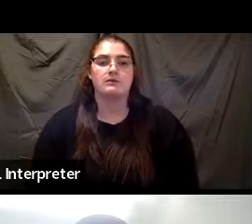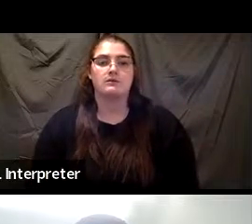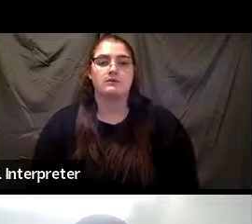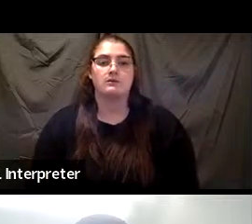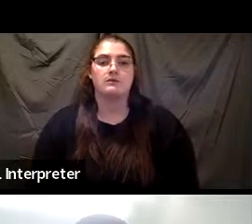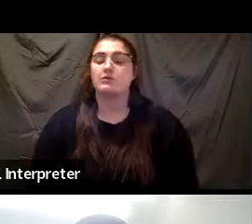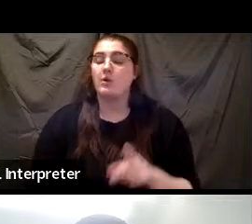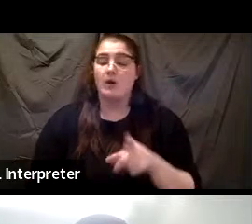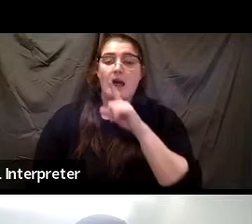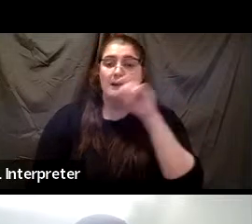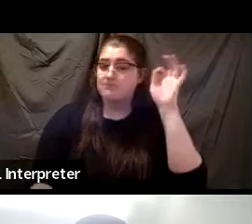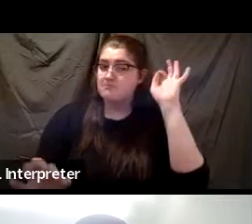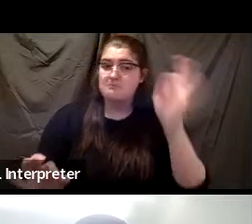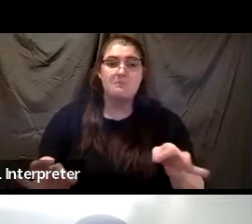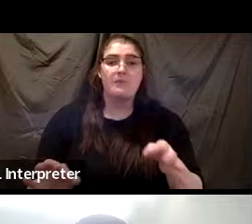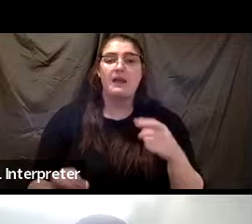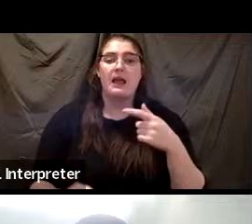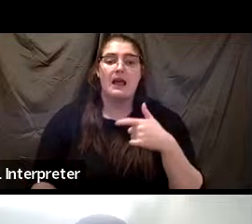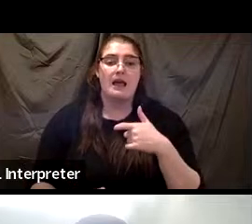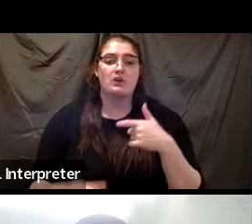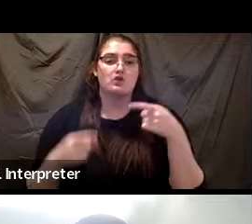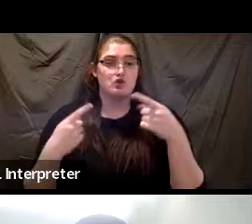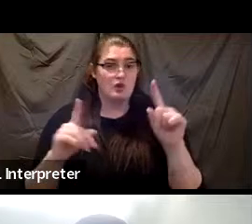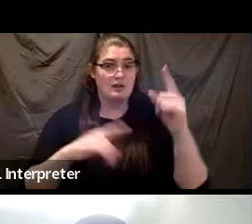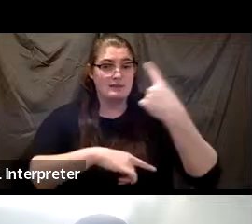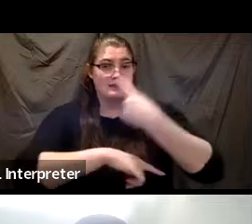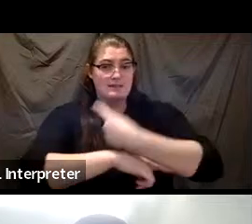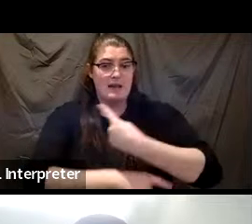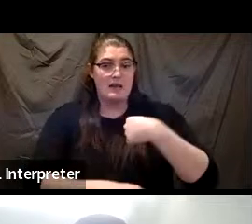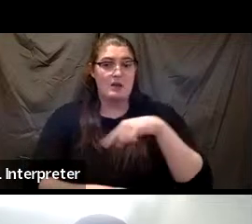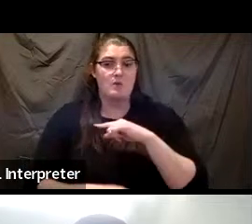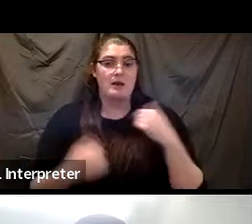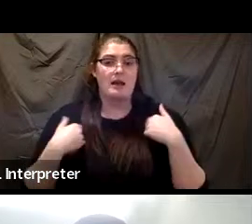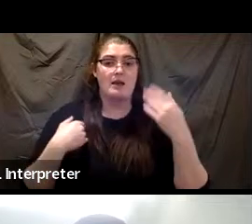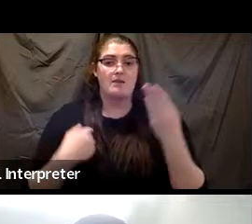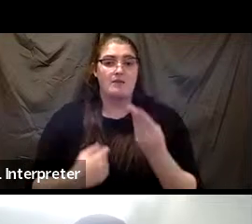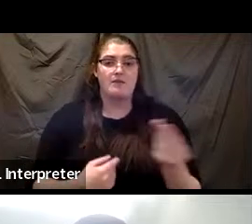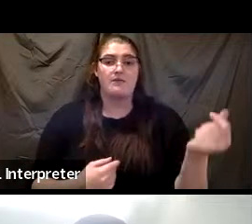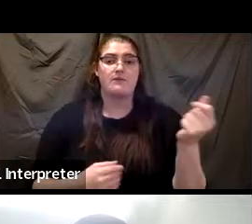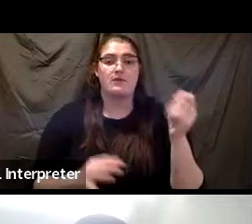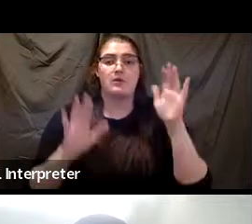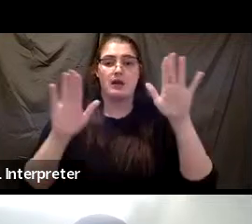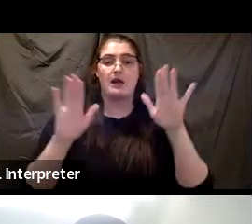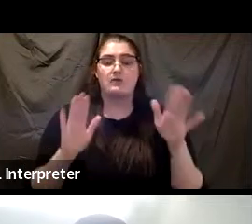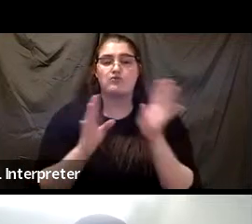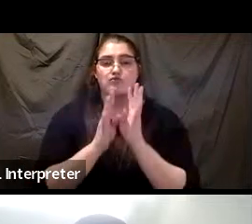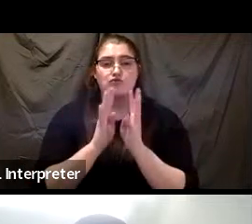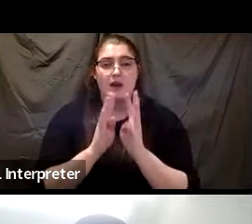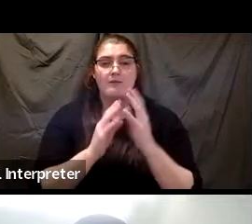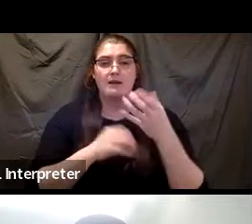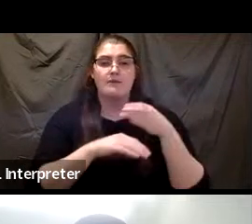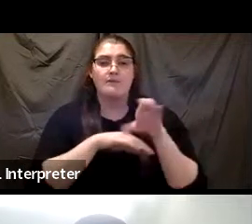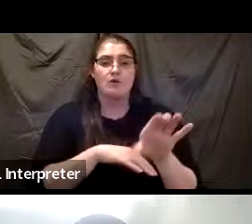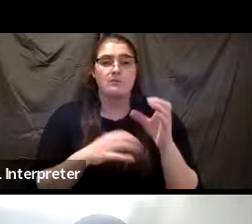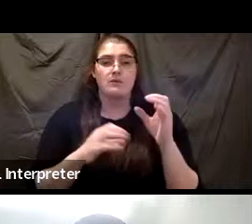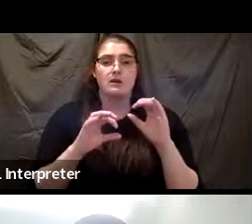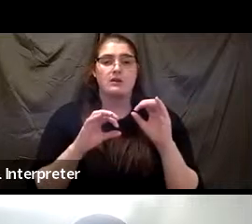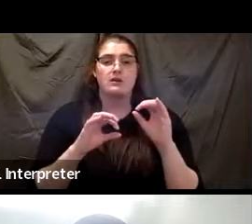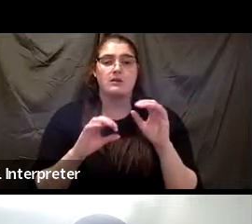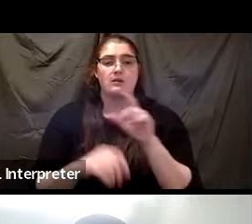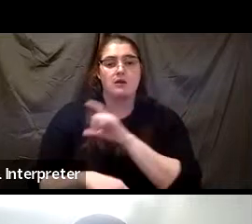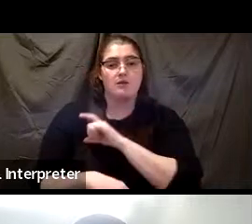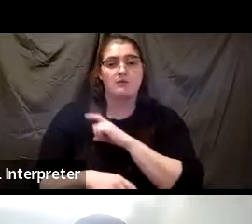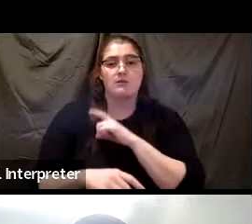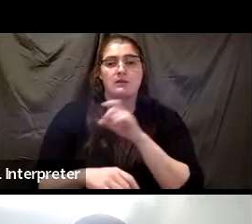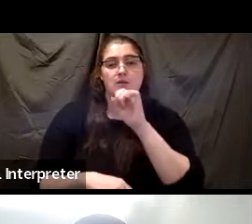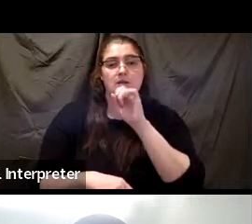No, absolutely. I can have definitely during the day. We have a couple of excellent traffic enforcement officers that would love to write a bunch of tickets.